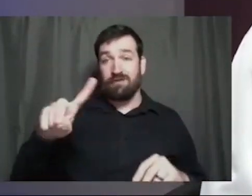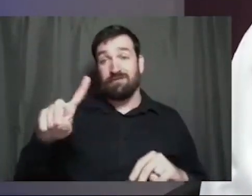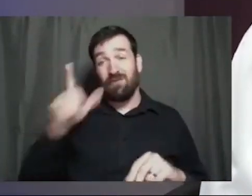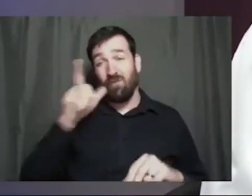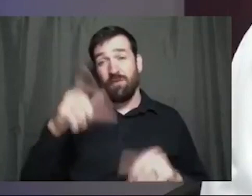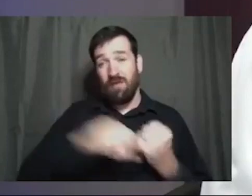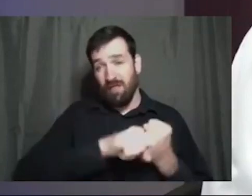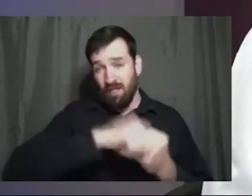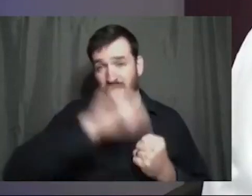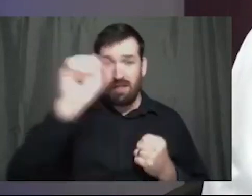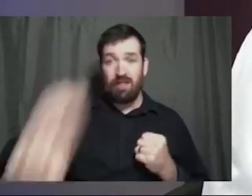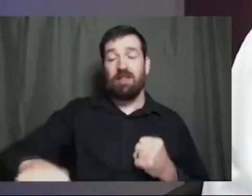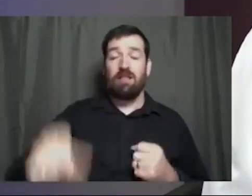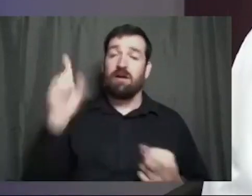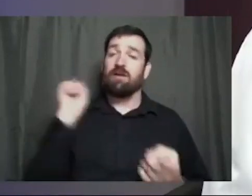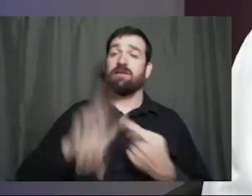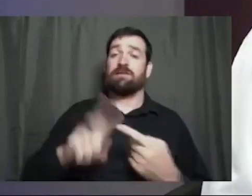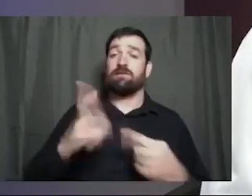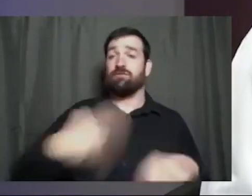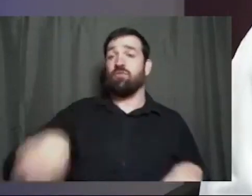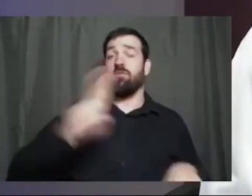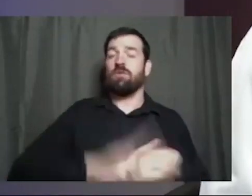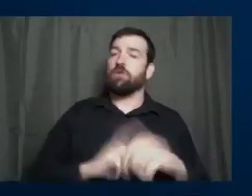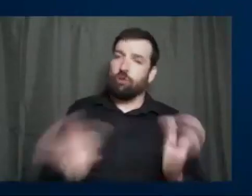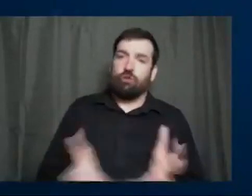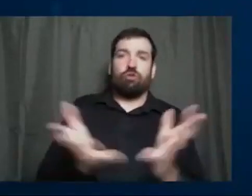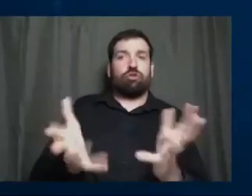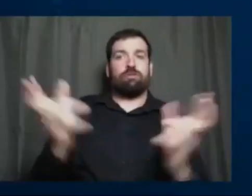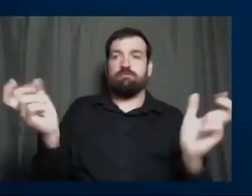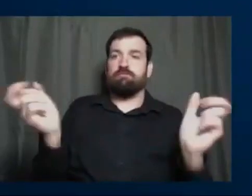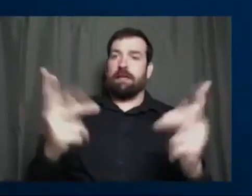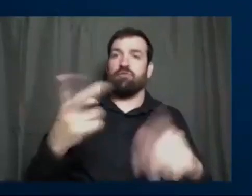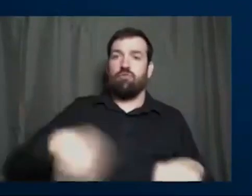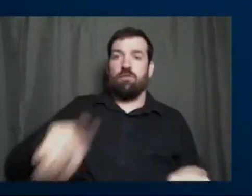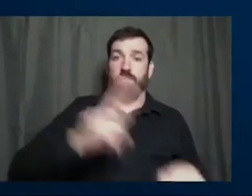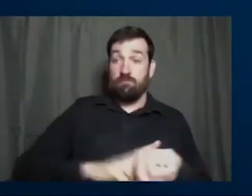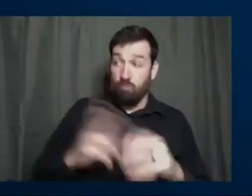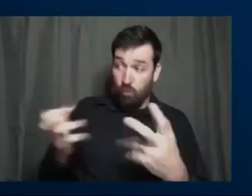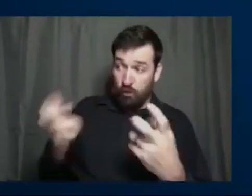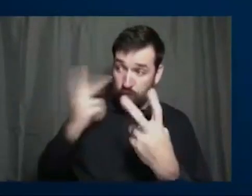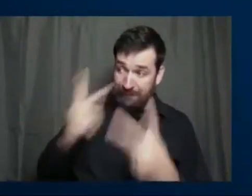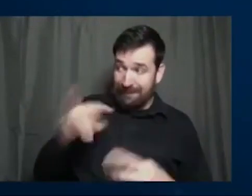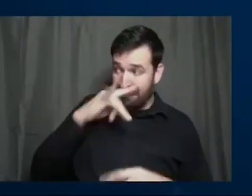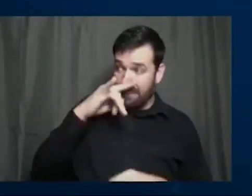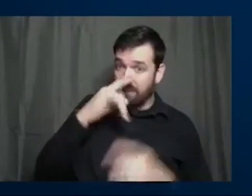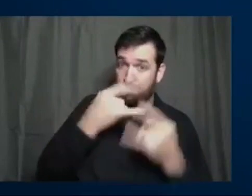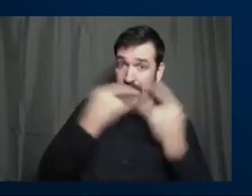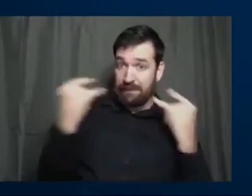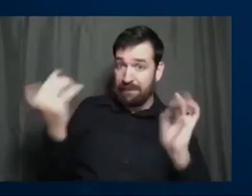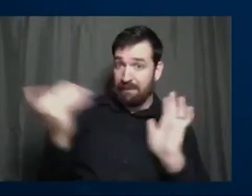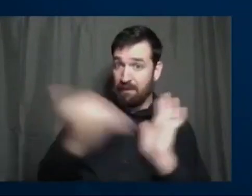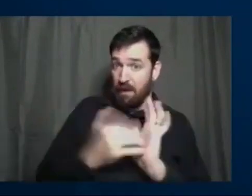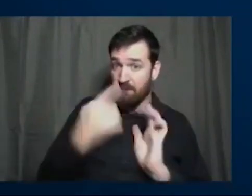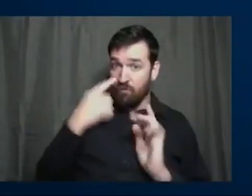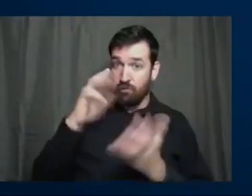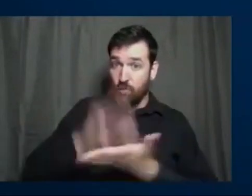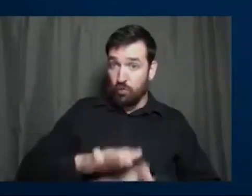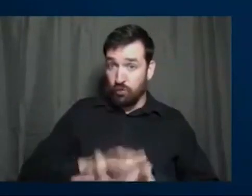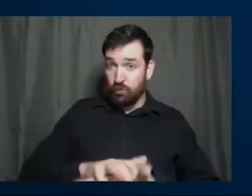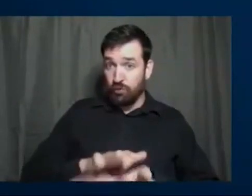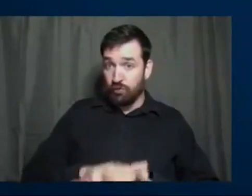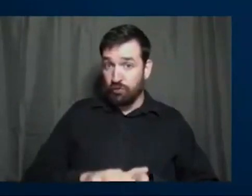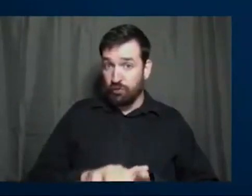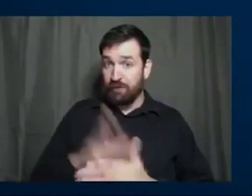So really encourage everybody to get vaccinated if eligible. Would you like to see kids wearing masks back in school as we kick off the school year, at least initially?